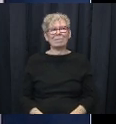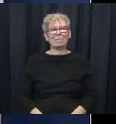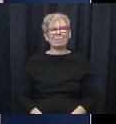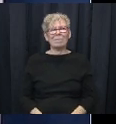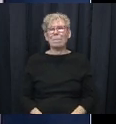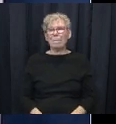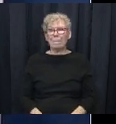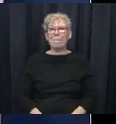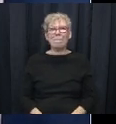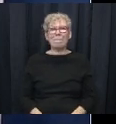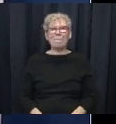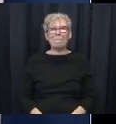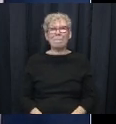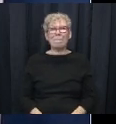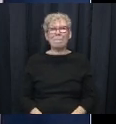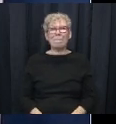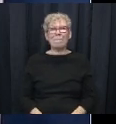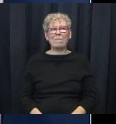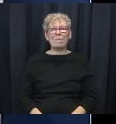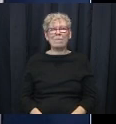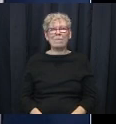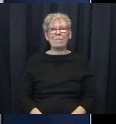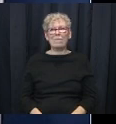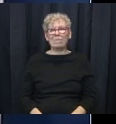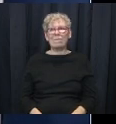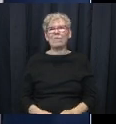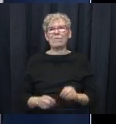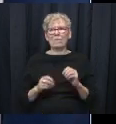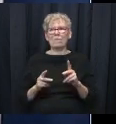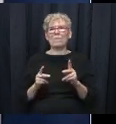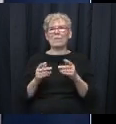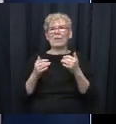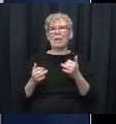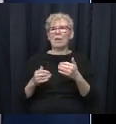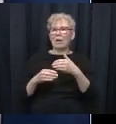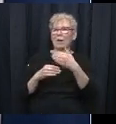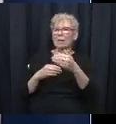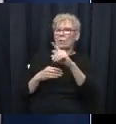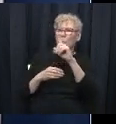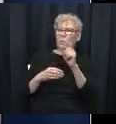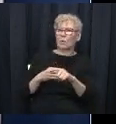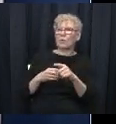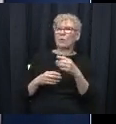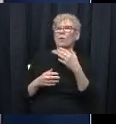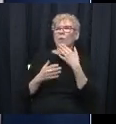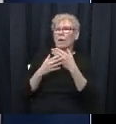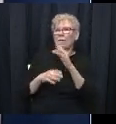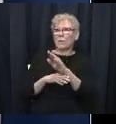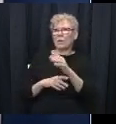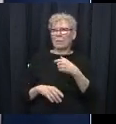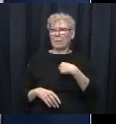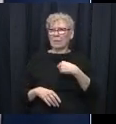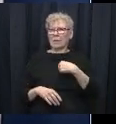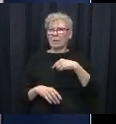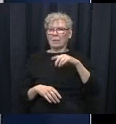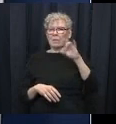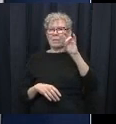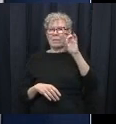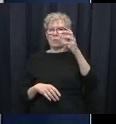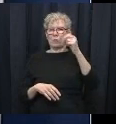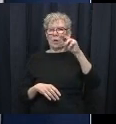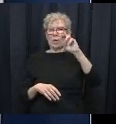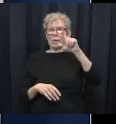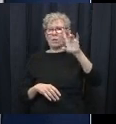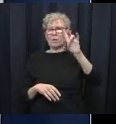Good afternoon, Governor. Jason Grenauer with Denver 7. If I'm reading the maps correctly, Denver should move from orange to